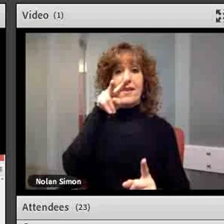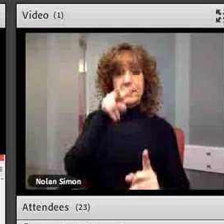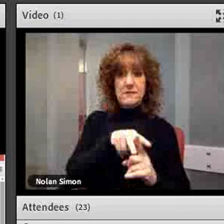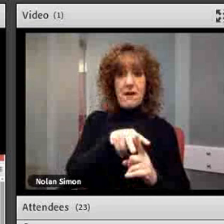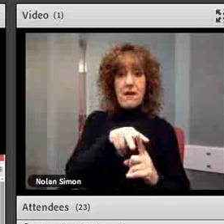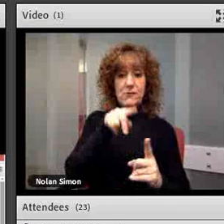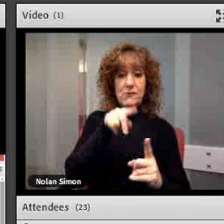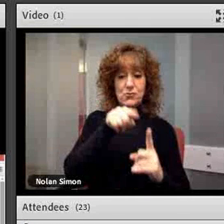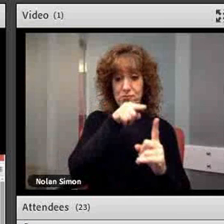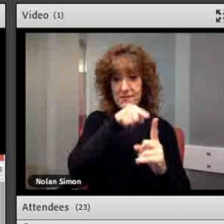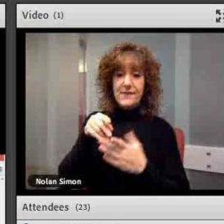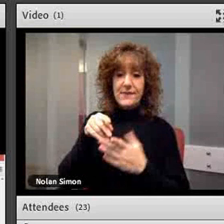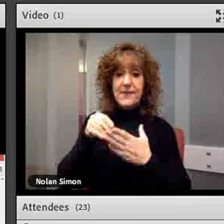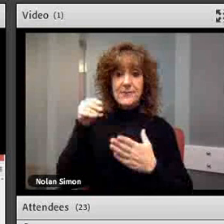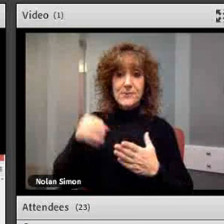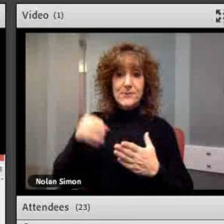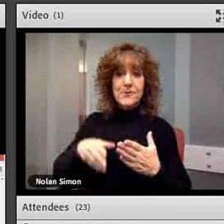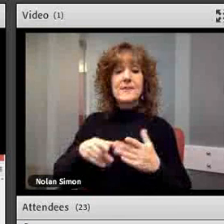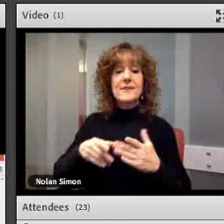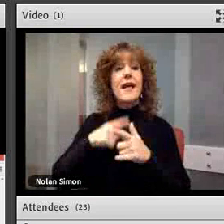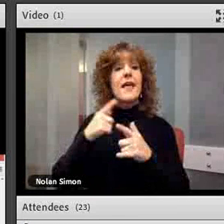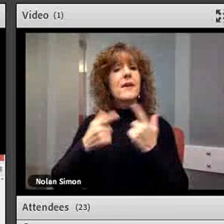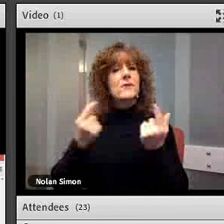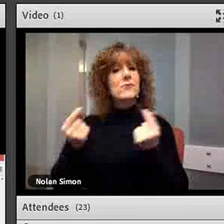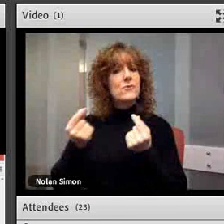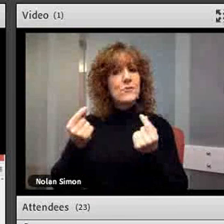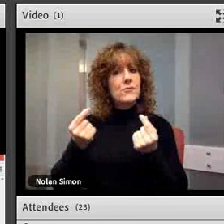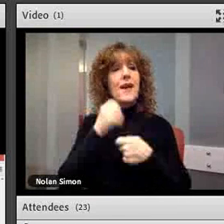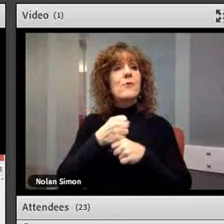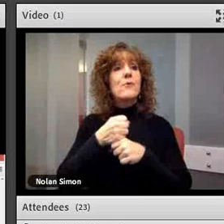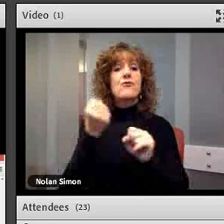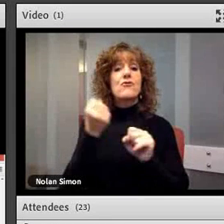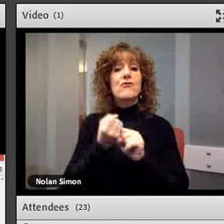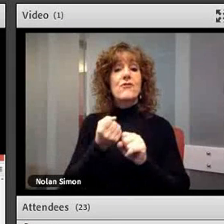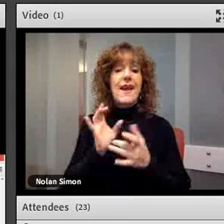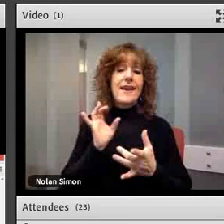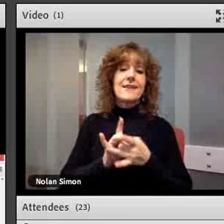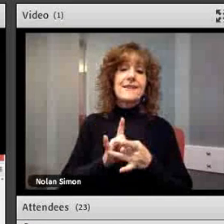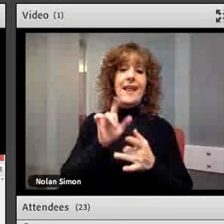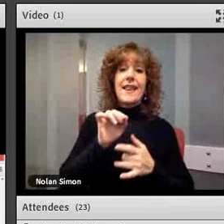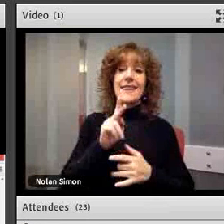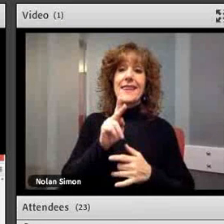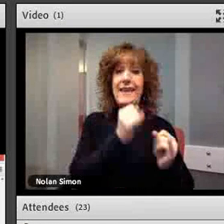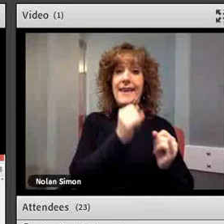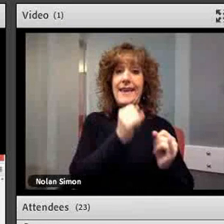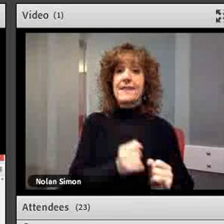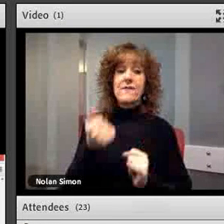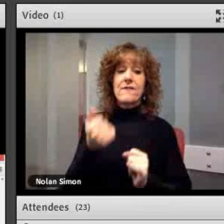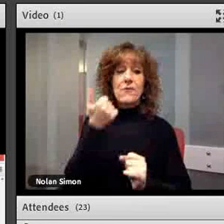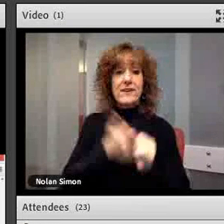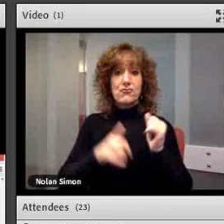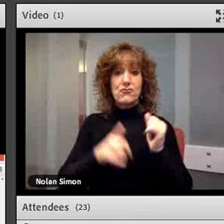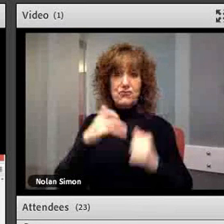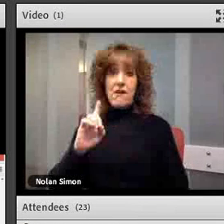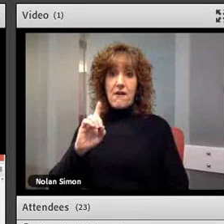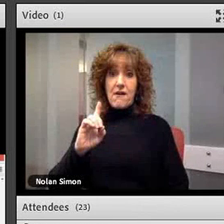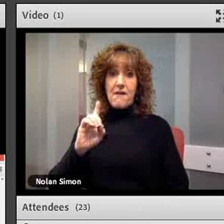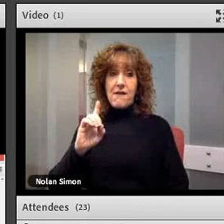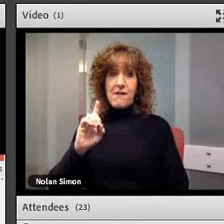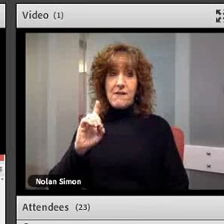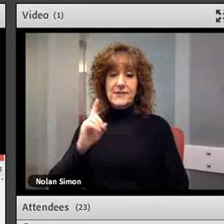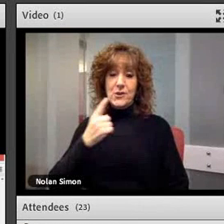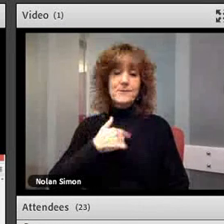the students. And then what it does is it creates a link, an individual link for each child.